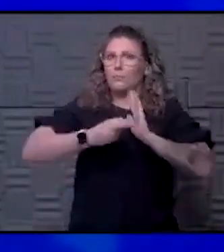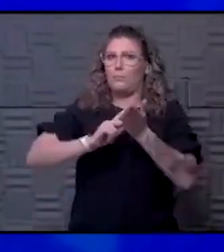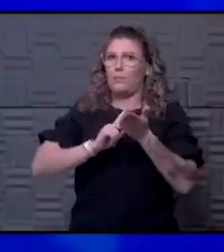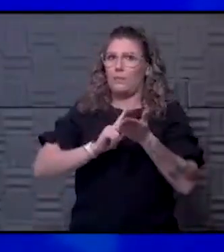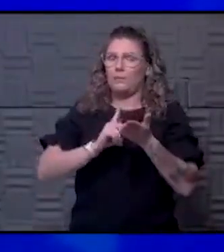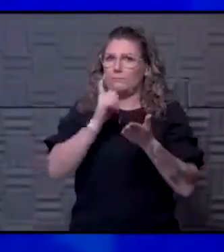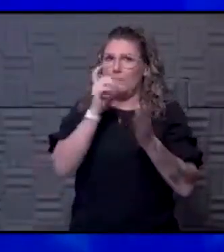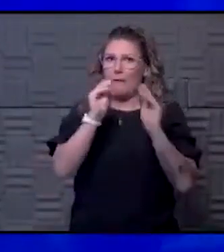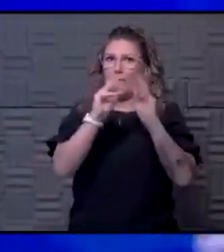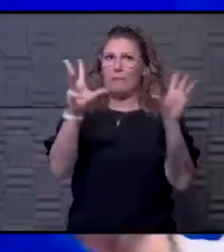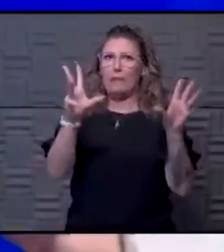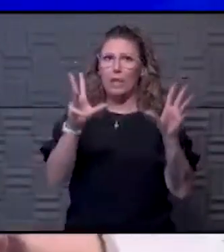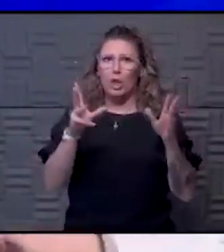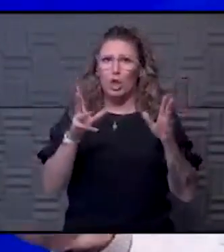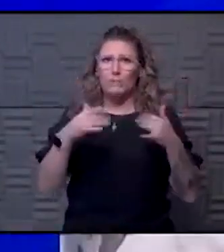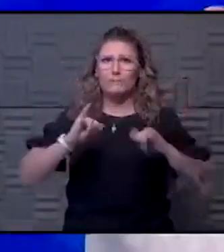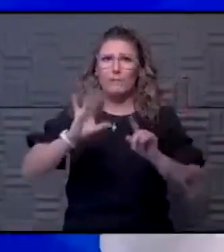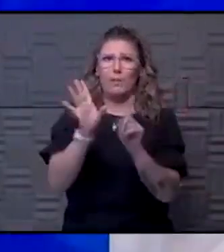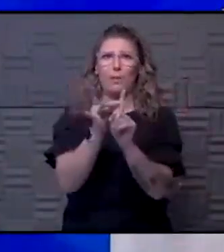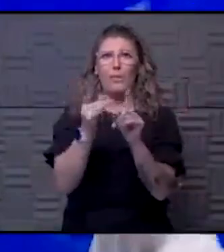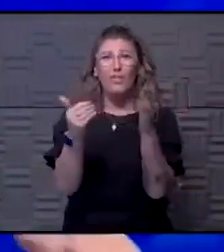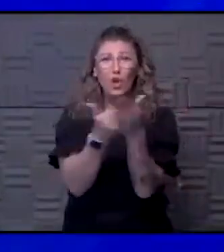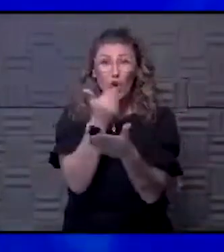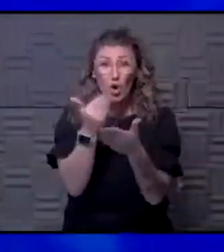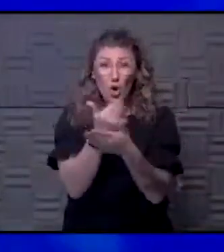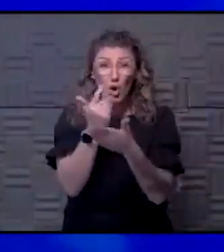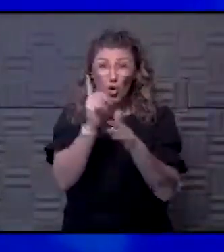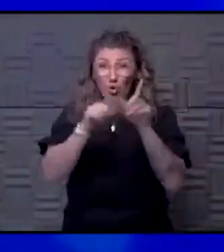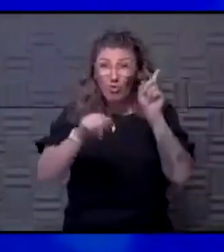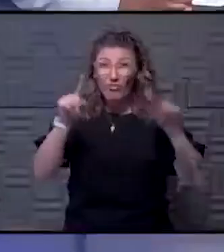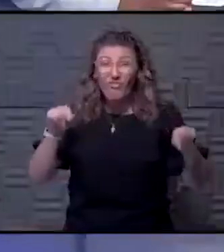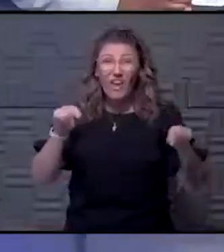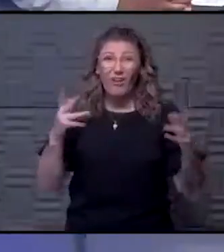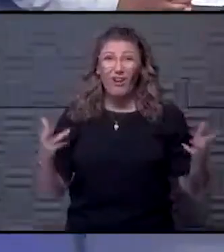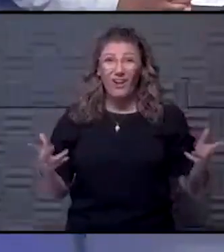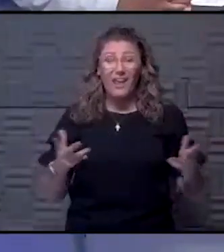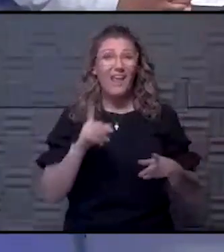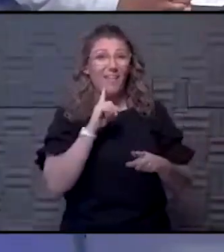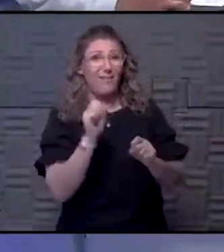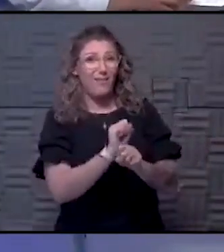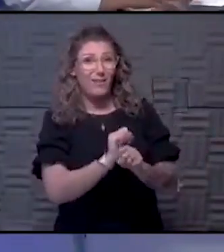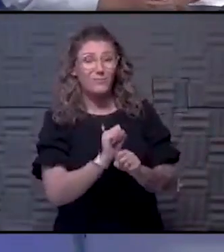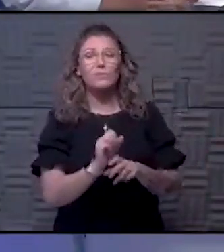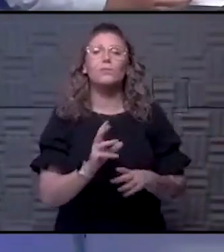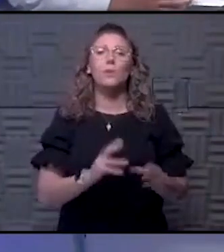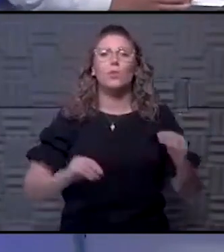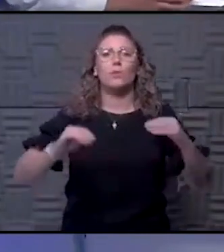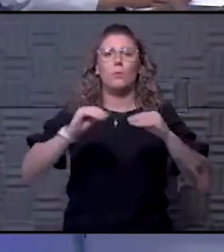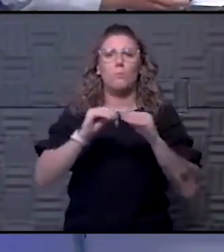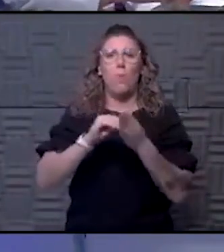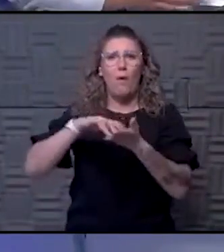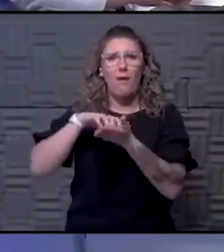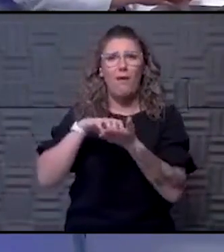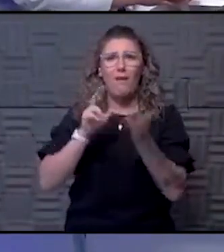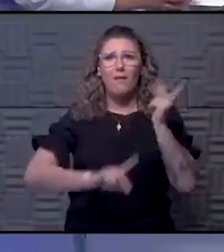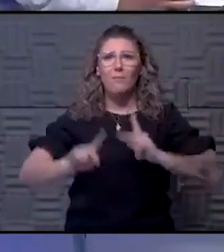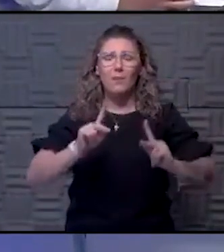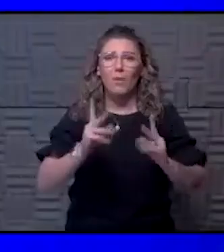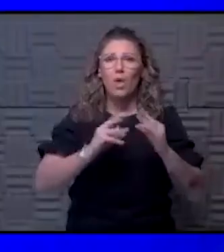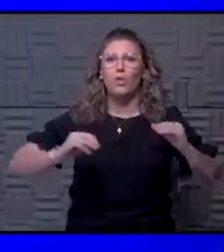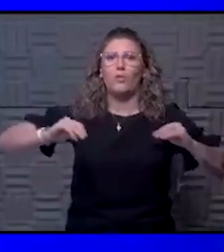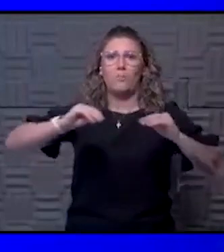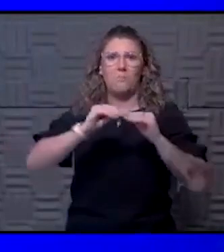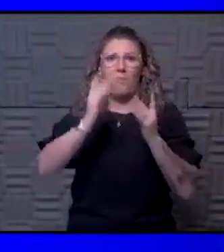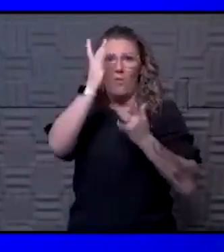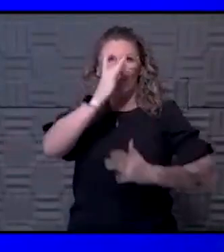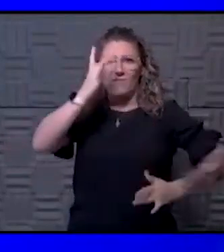variant, and you may then develop more variants. Yeah, absolutely. The more susceptible people out there, the more the virus does